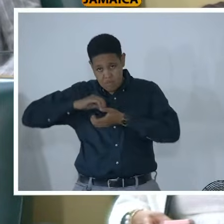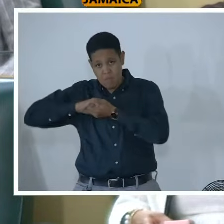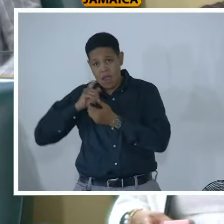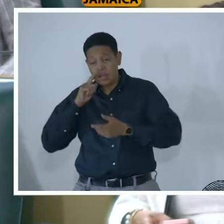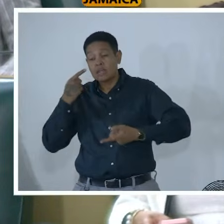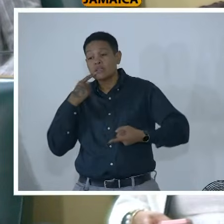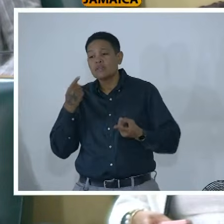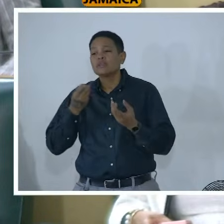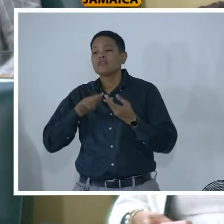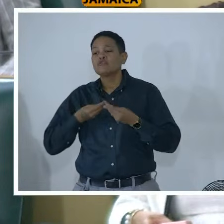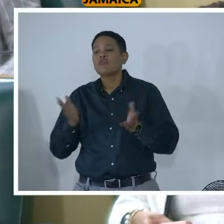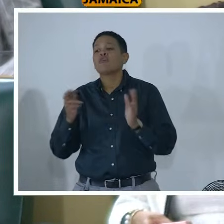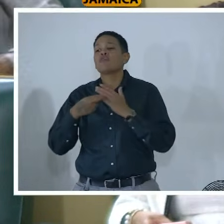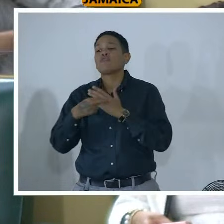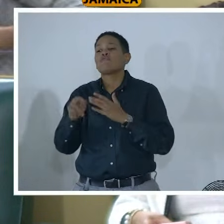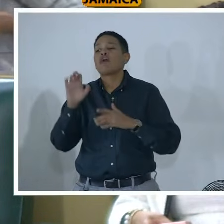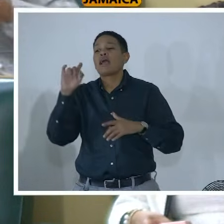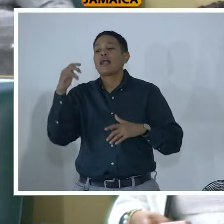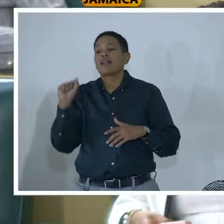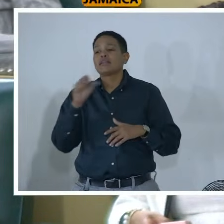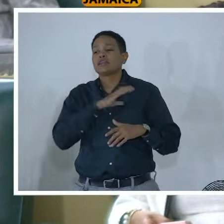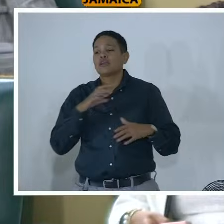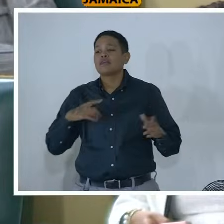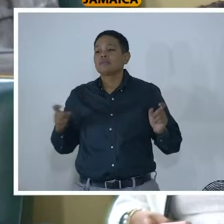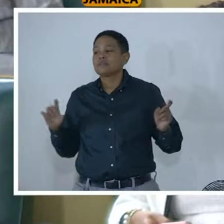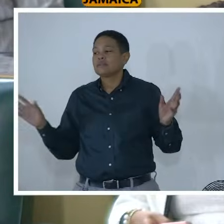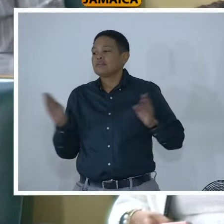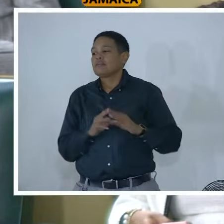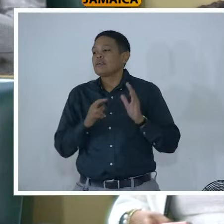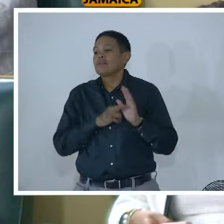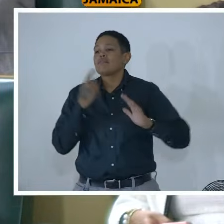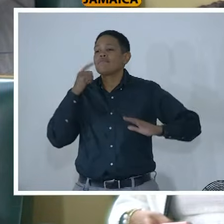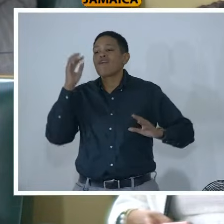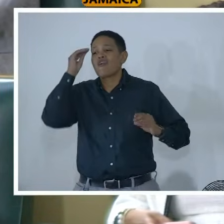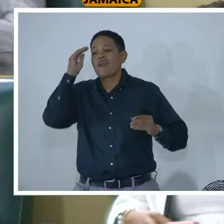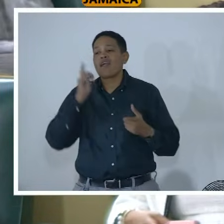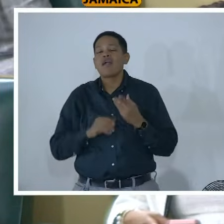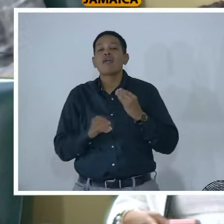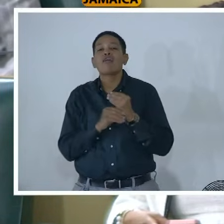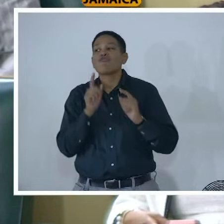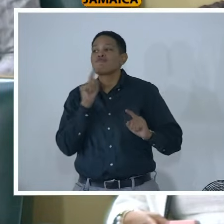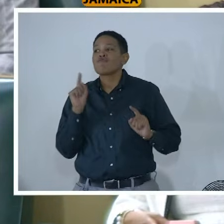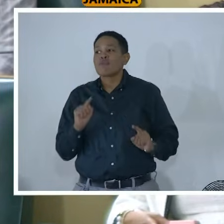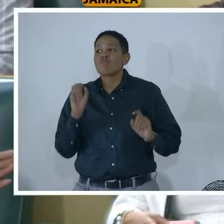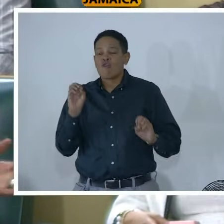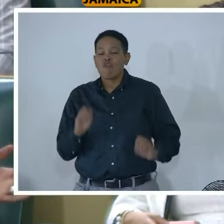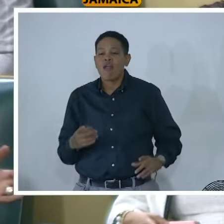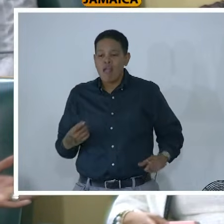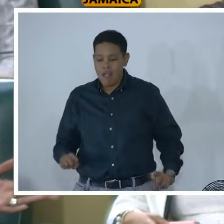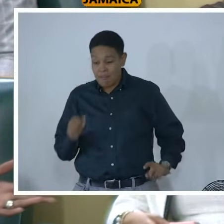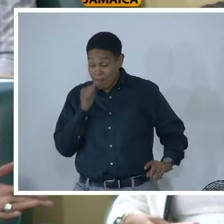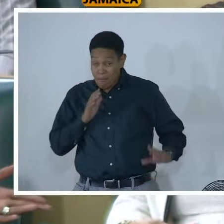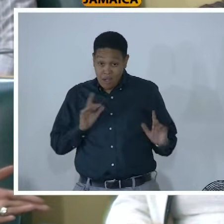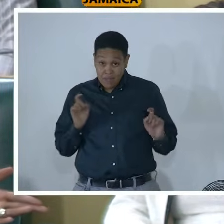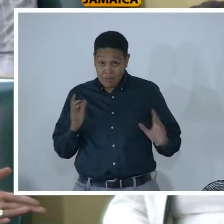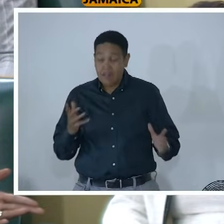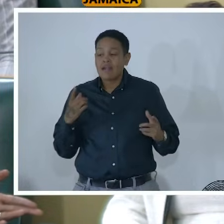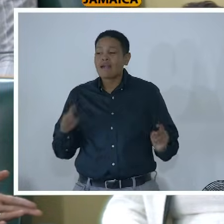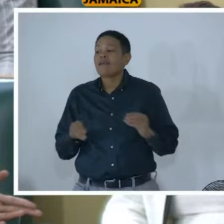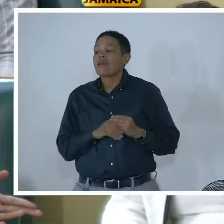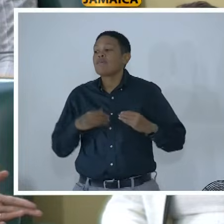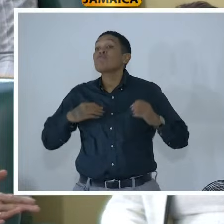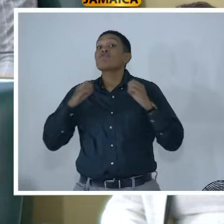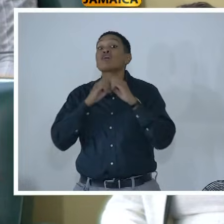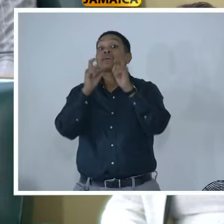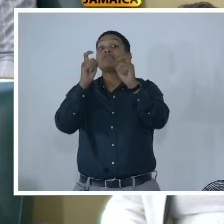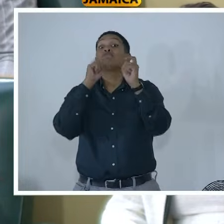be referred to the Ethics Committee of the House of Representatives for consideration and report. Madam Speaker, I further